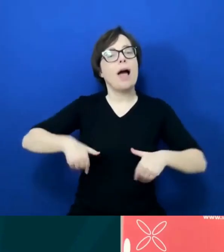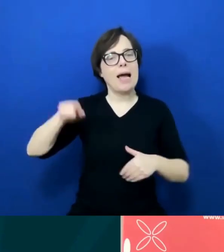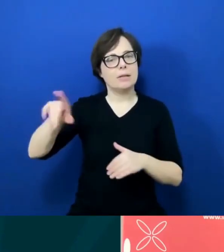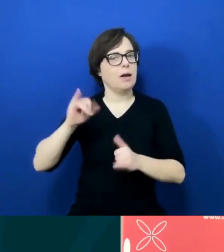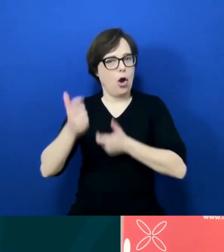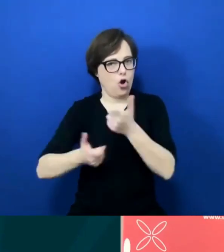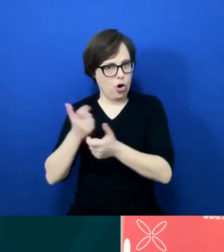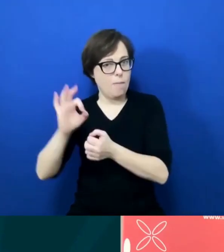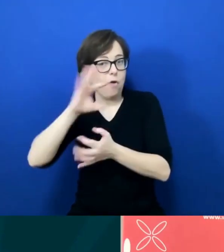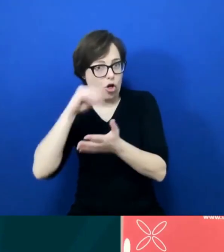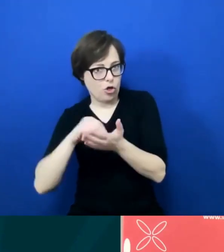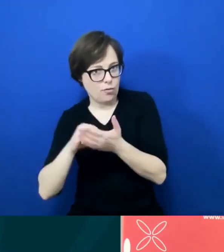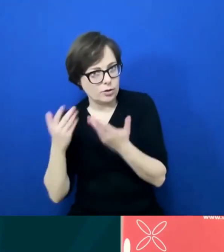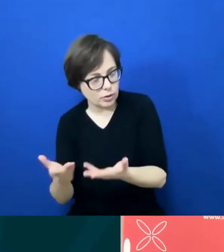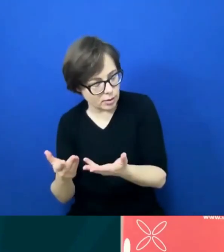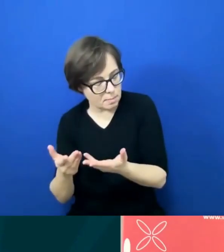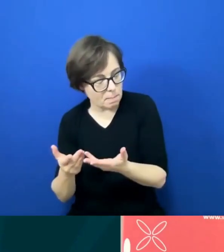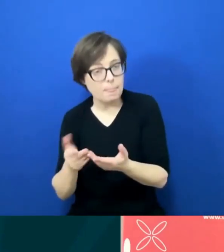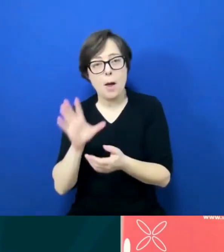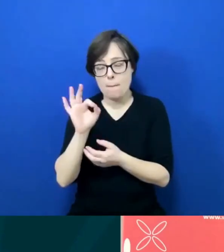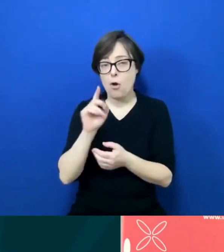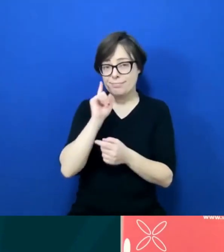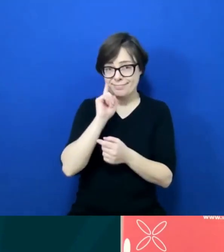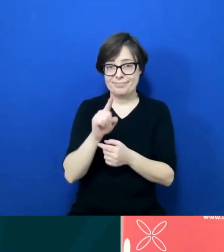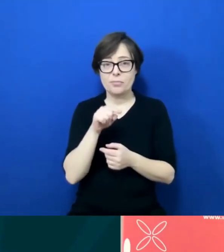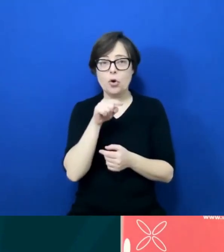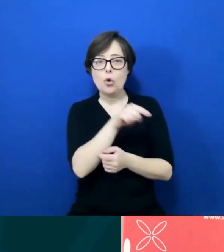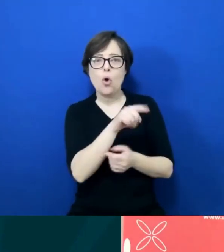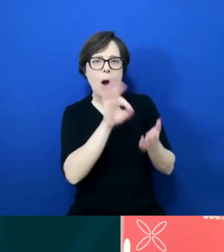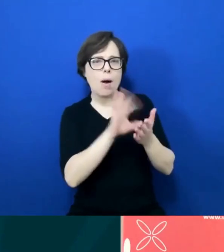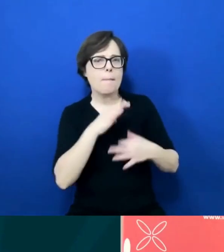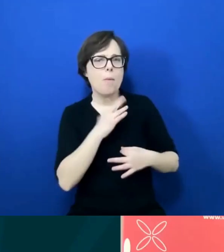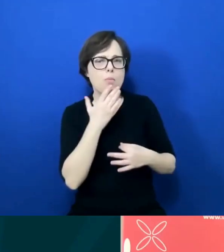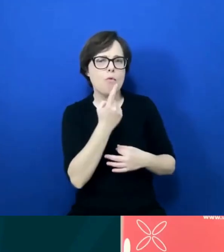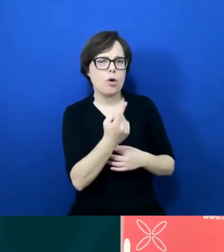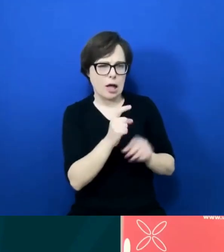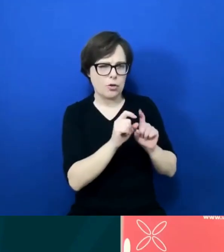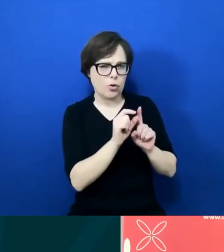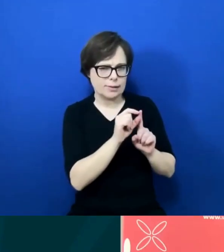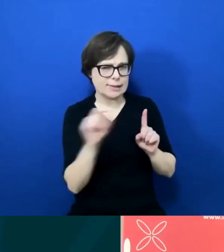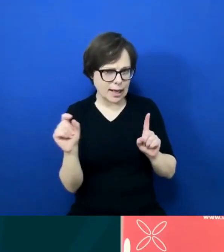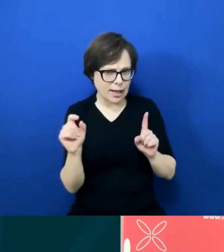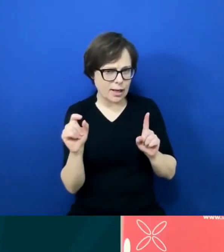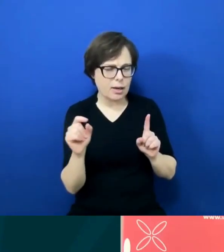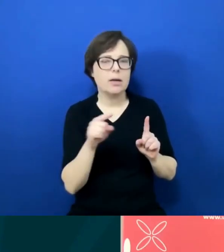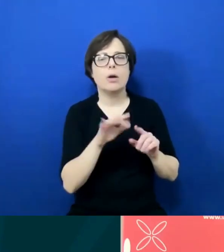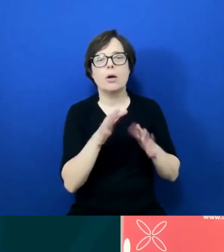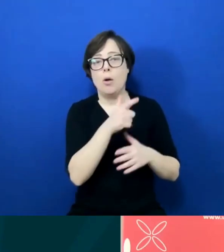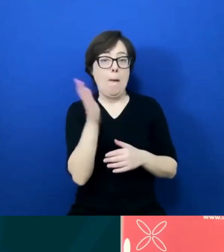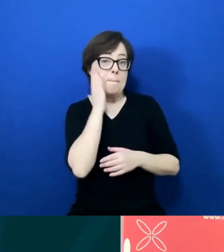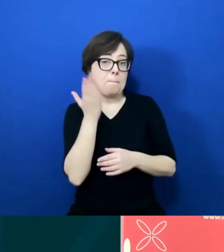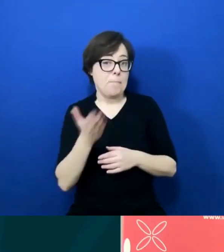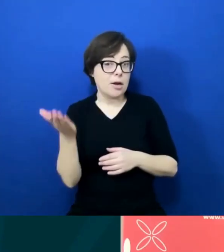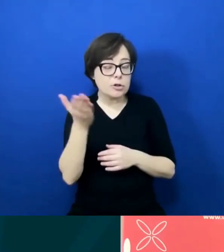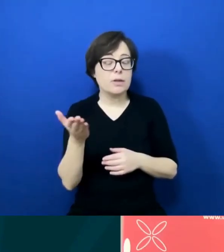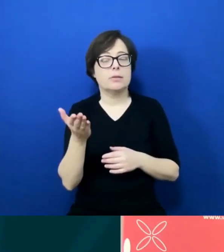and listen to our Swiss guests to see how it works from the Swiss perspective, because you said something that